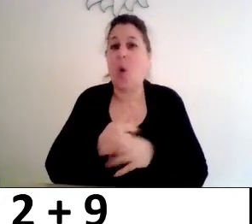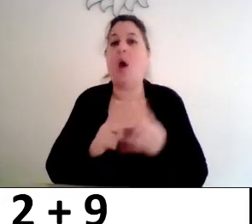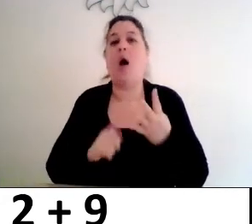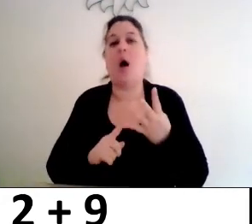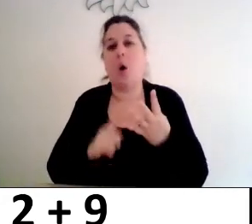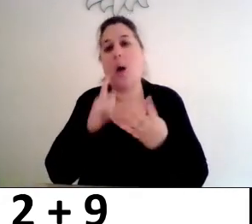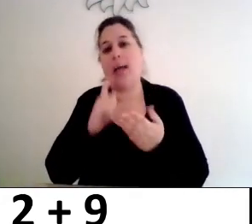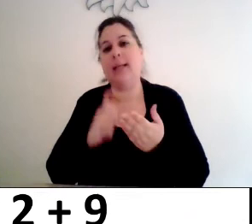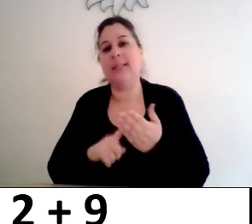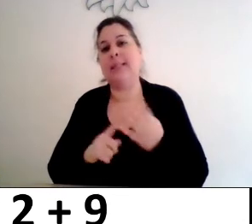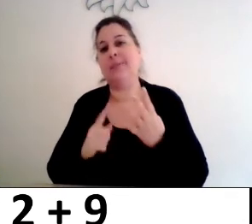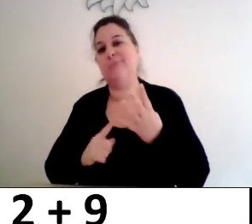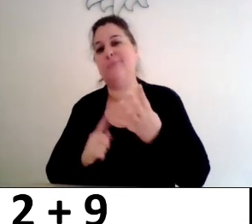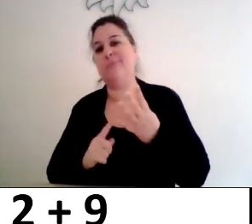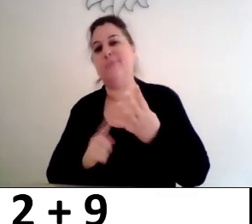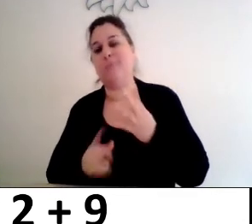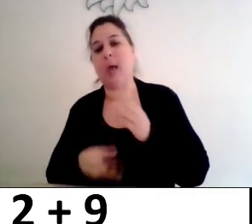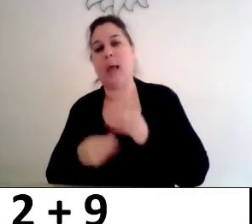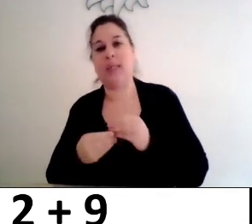Next slide.